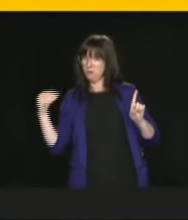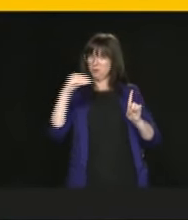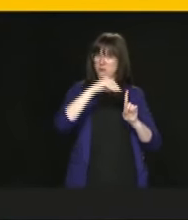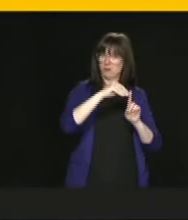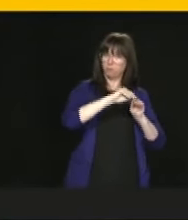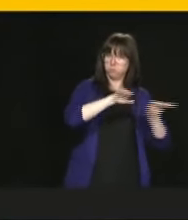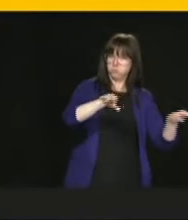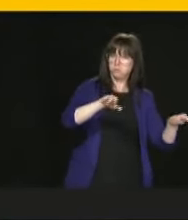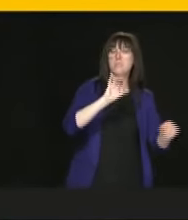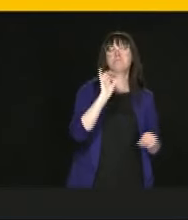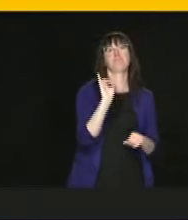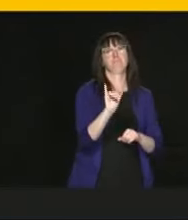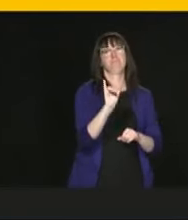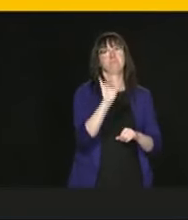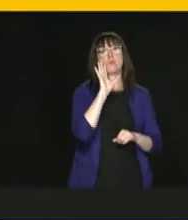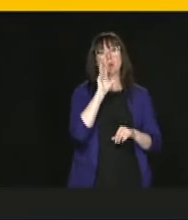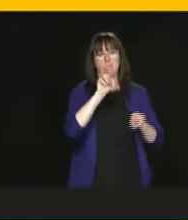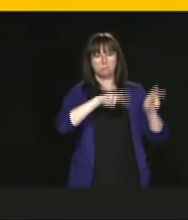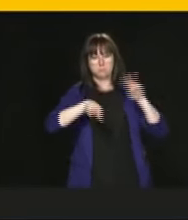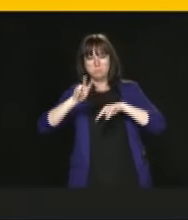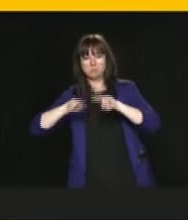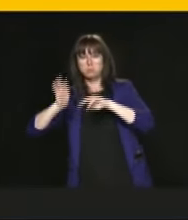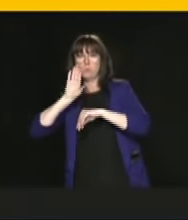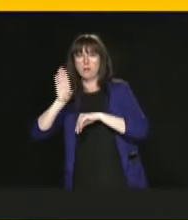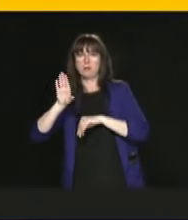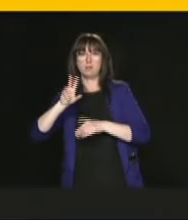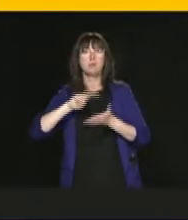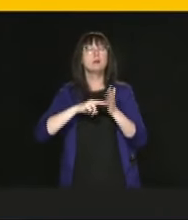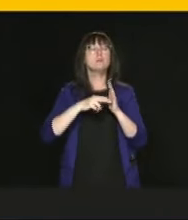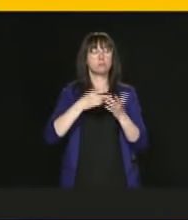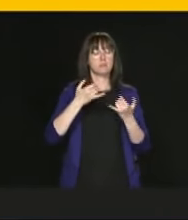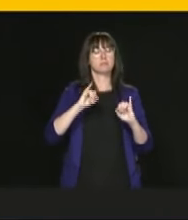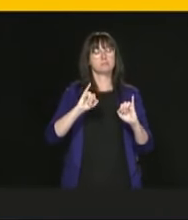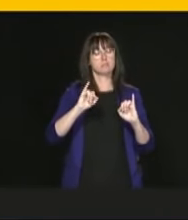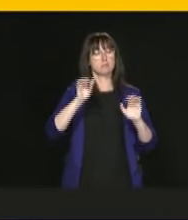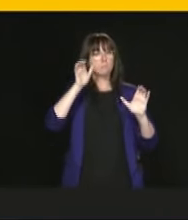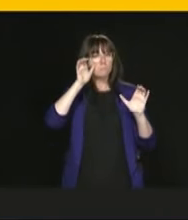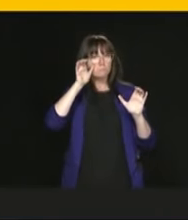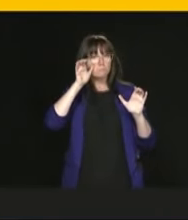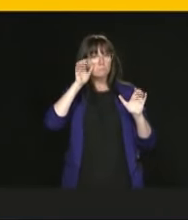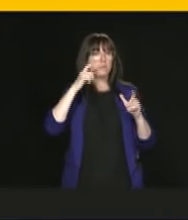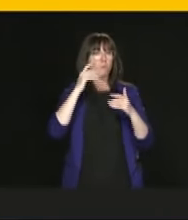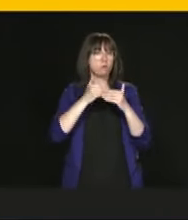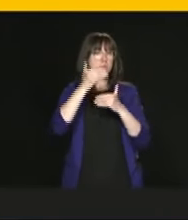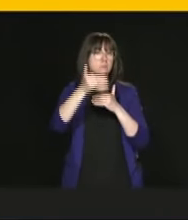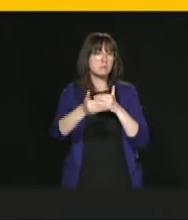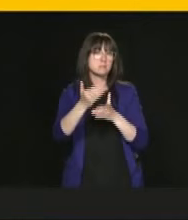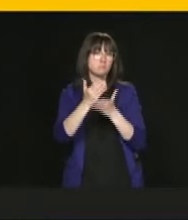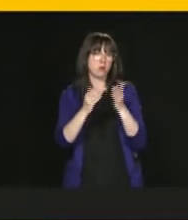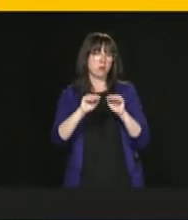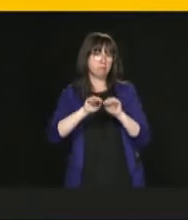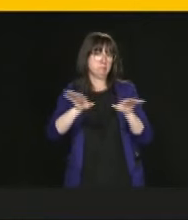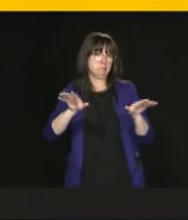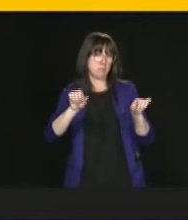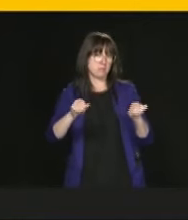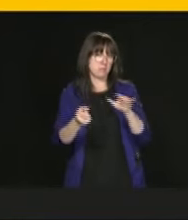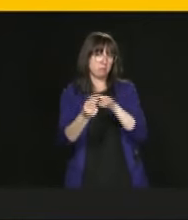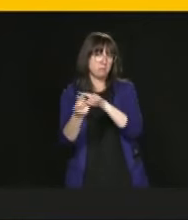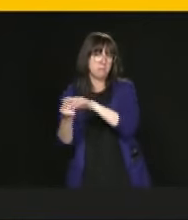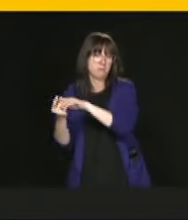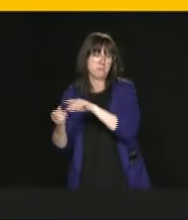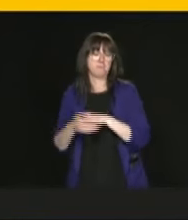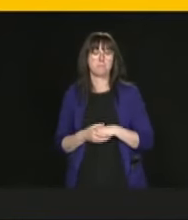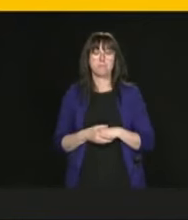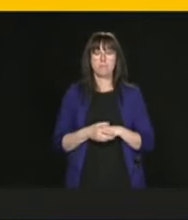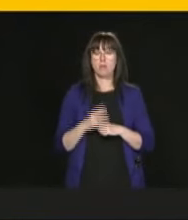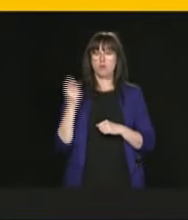is absolutely something that we have to watch for in the next phase. In terms of domestic transportation, Transport Canada, for example,